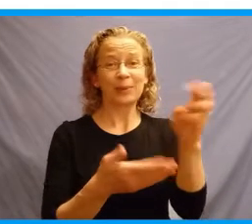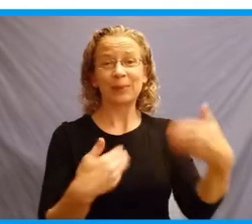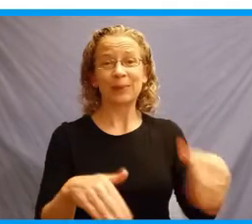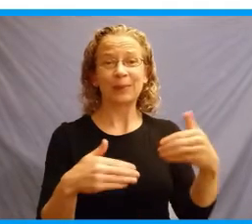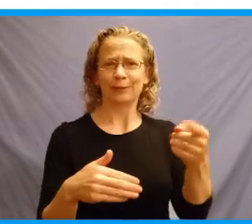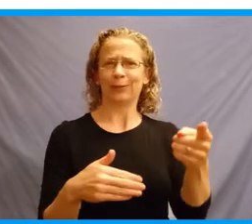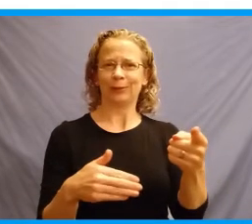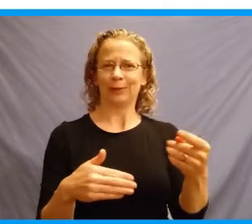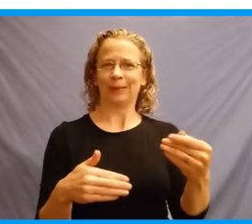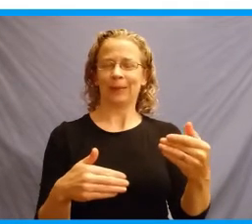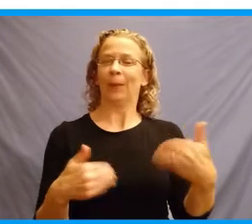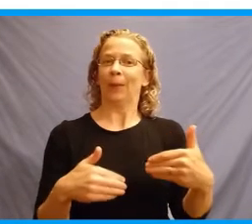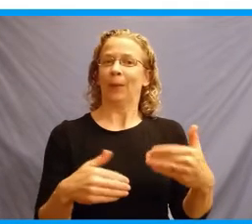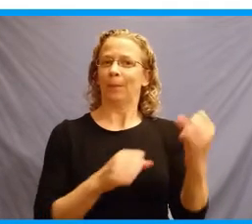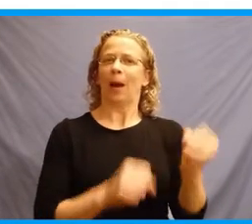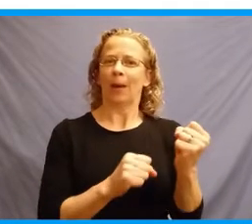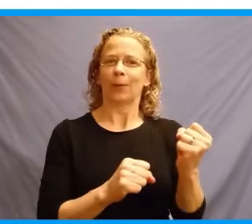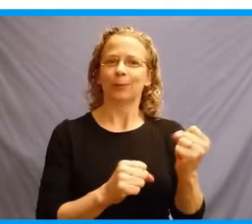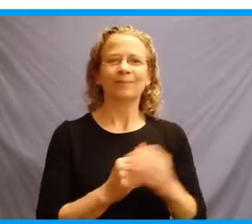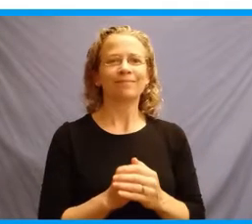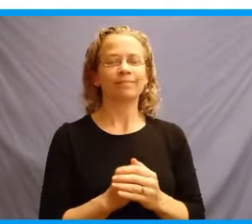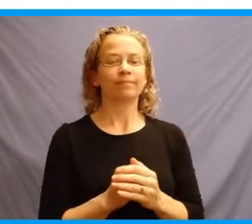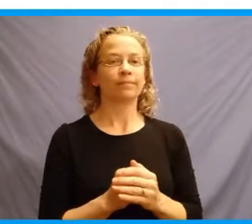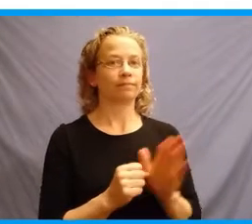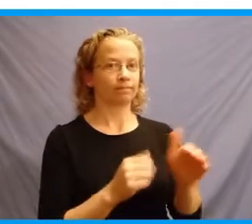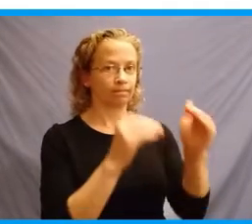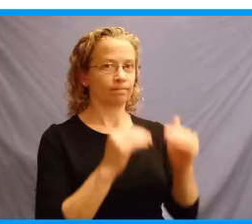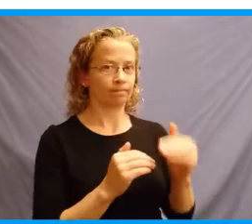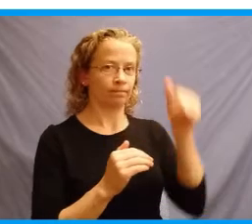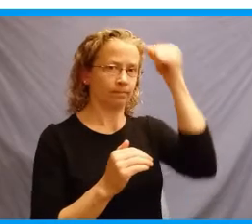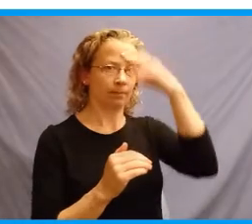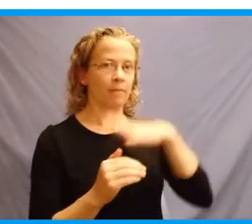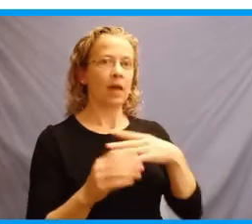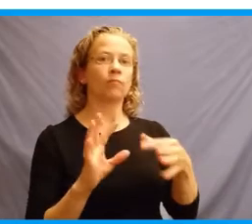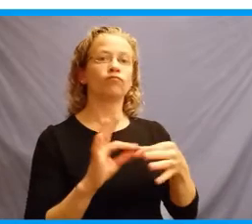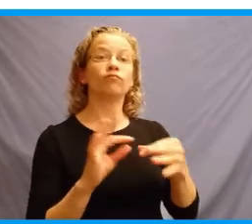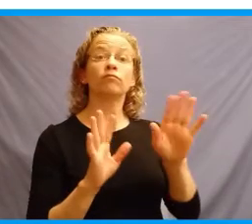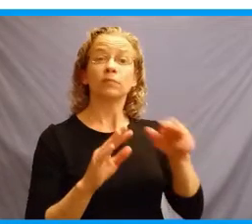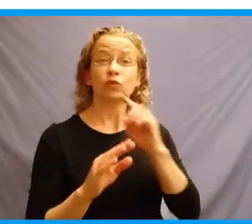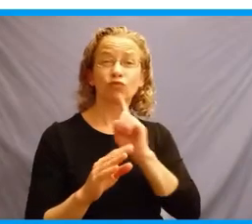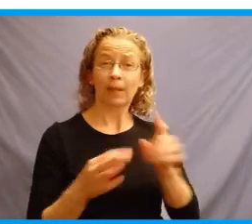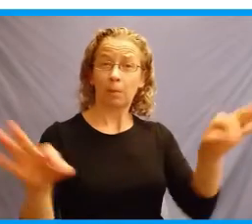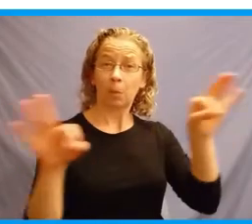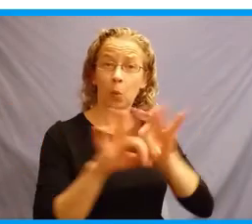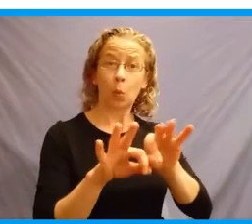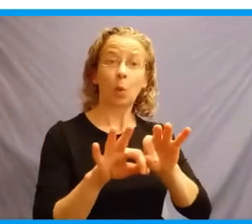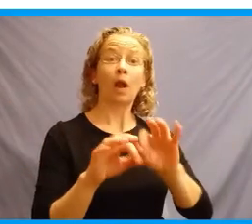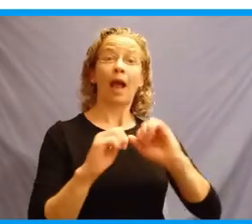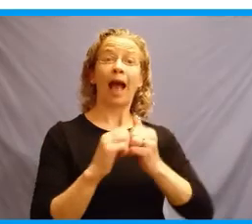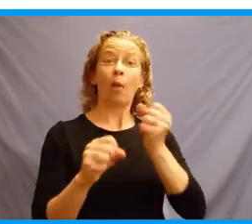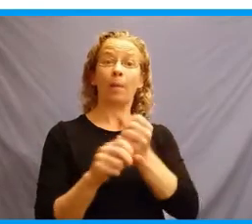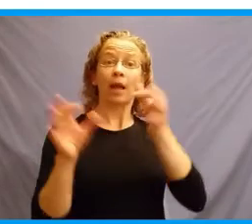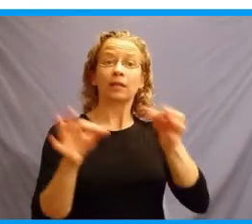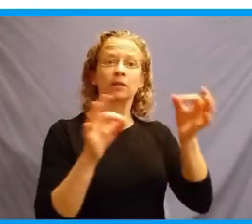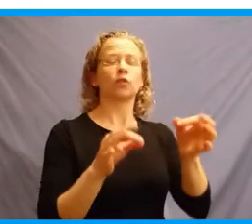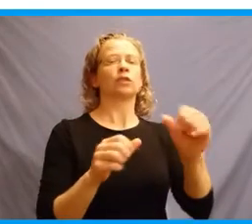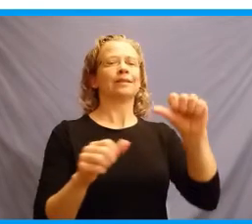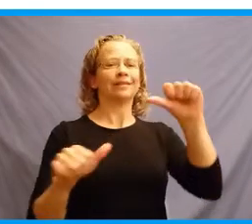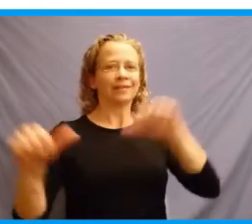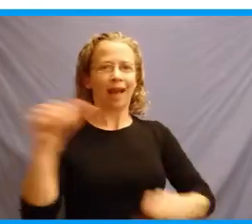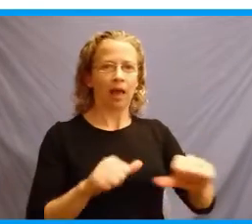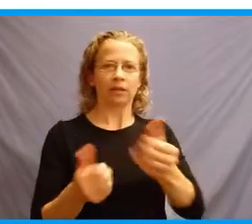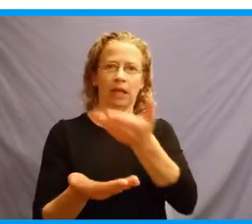this woman. She's got it. She is it. So it's really important that we let the science and evidence drive our decision